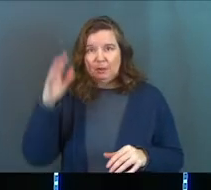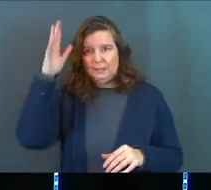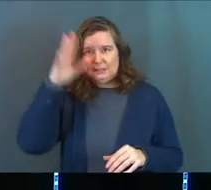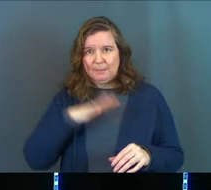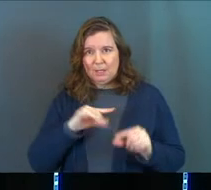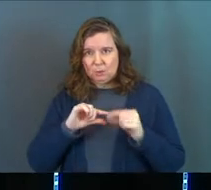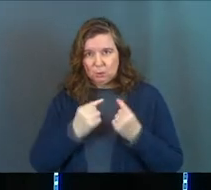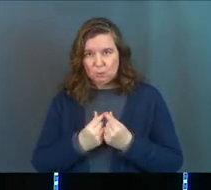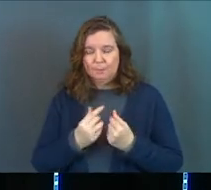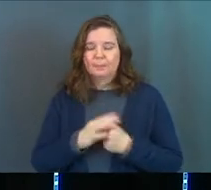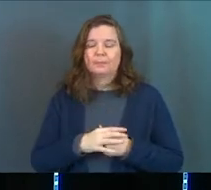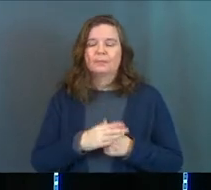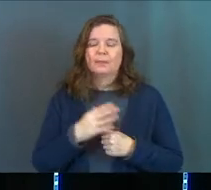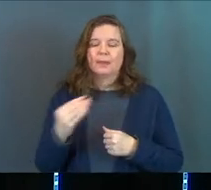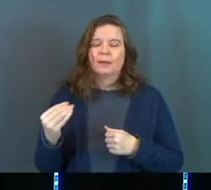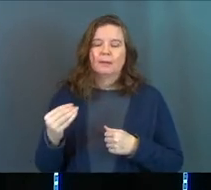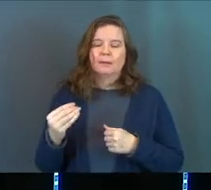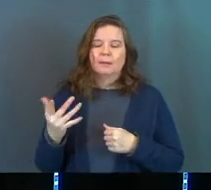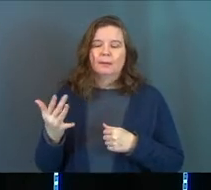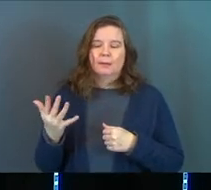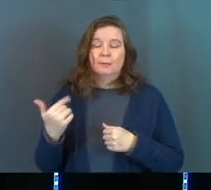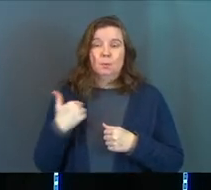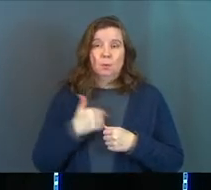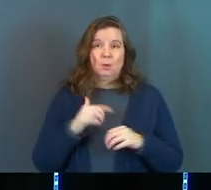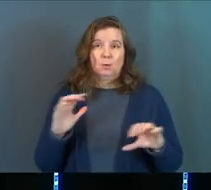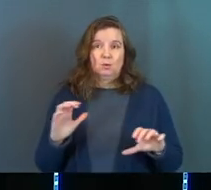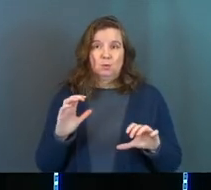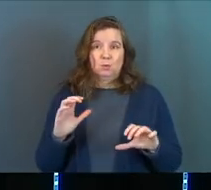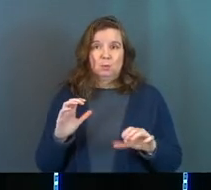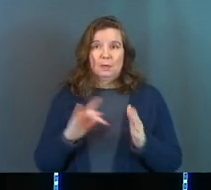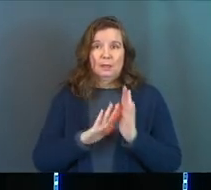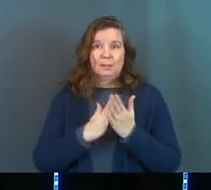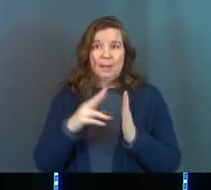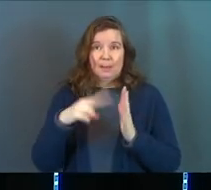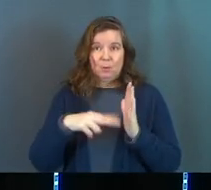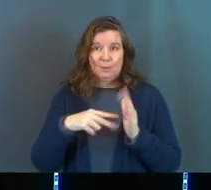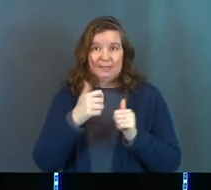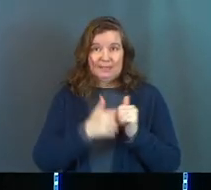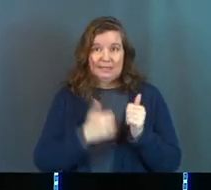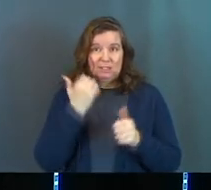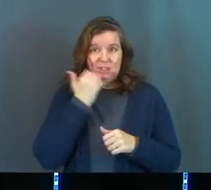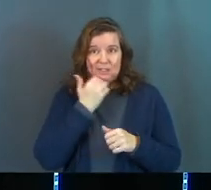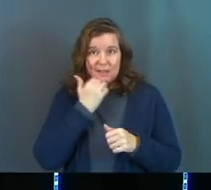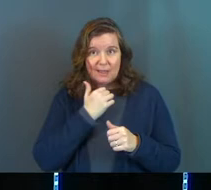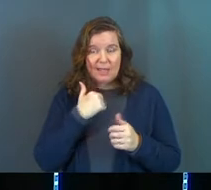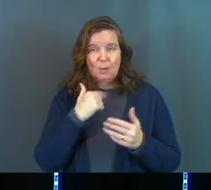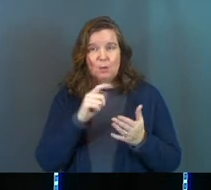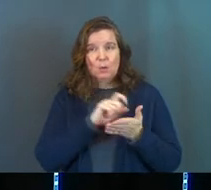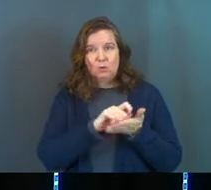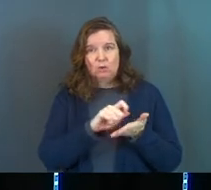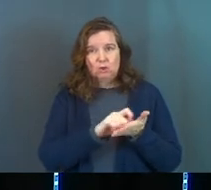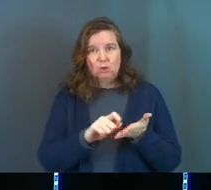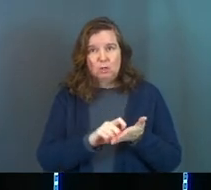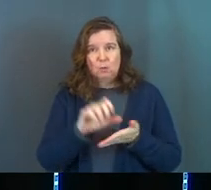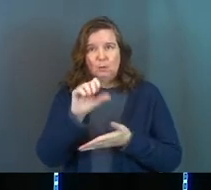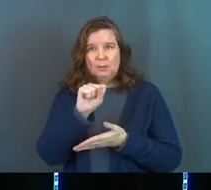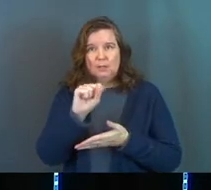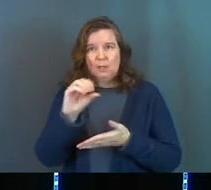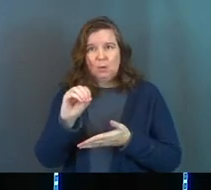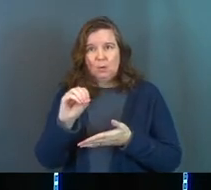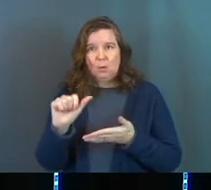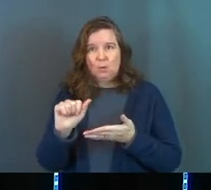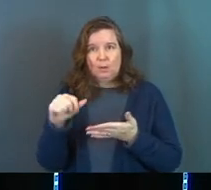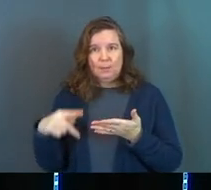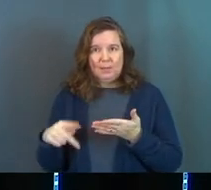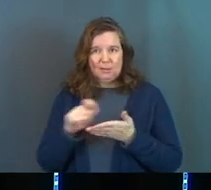group, and we were doing Bible reading each day, and we were journaling it, soap journaling. We talked about that